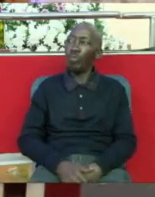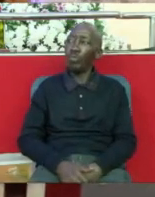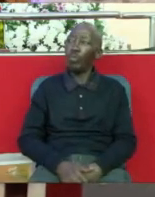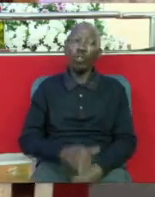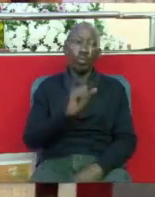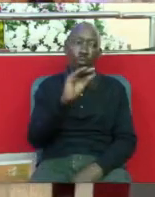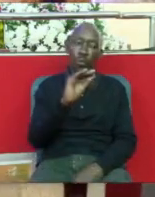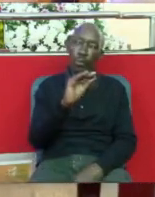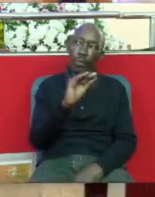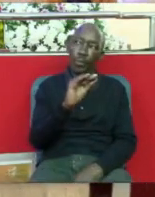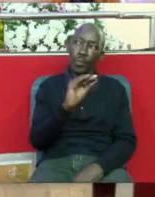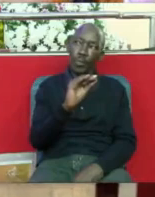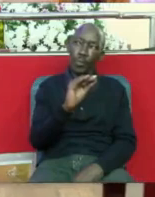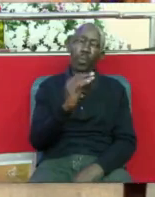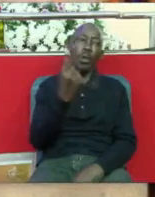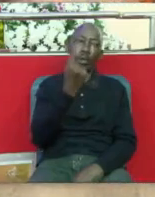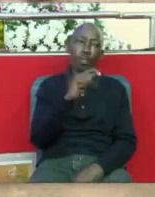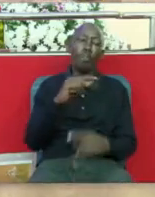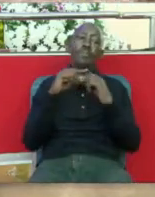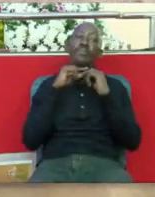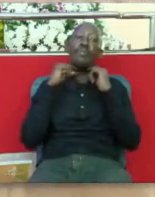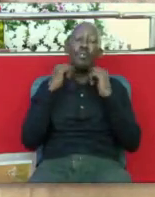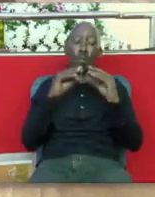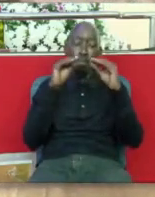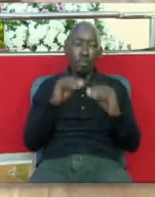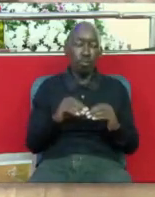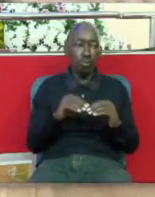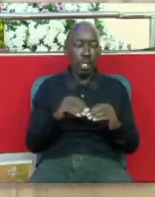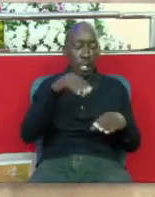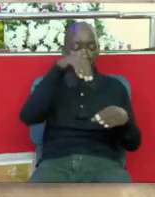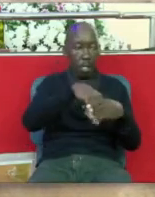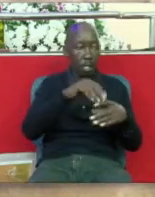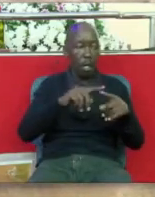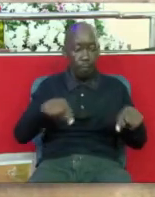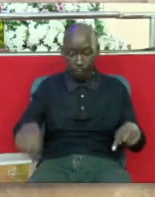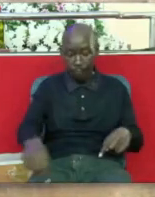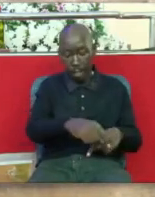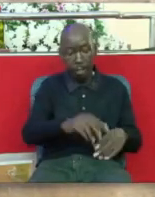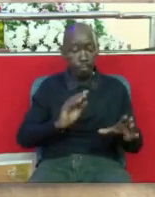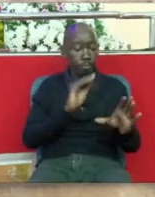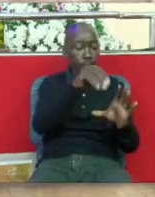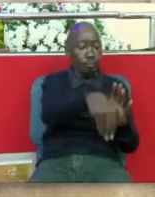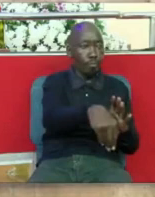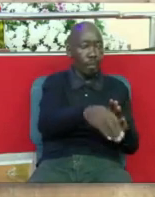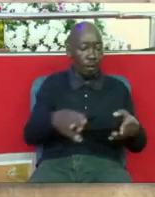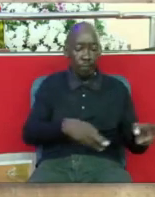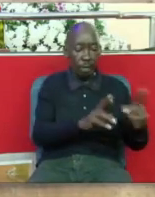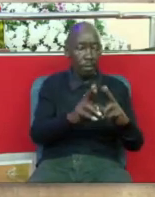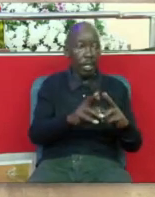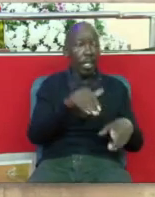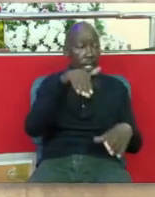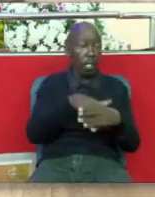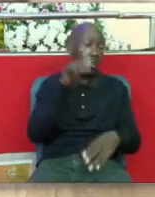So the priest, they put in their feet. Na hivyo basi makuhani wakaingia kwenye mto kwa miguu yao. In